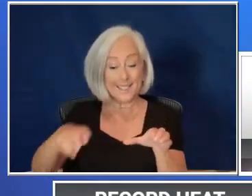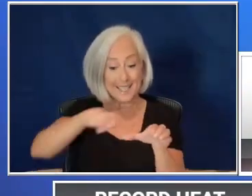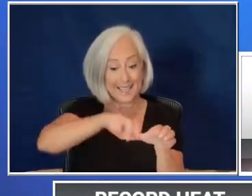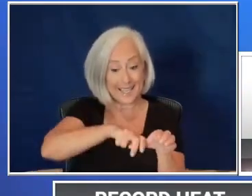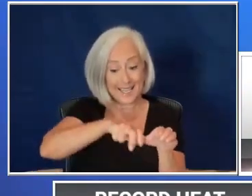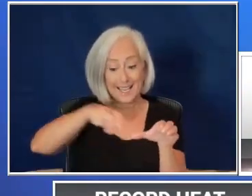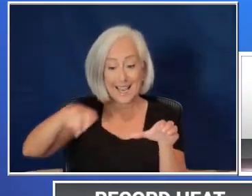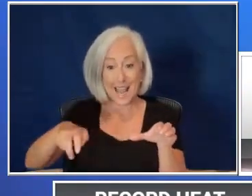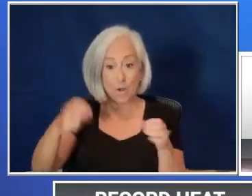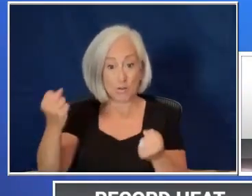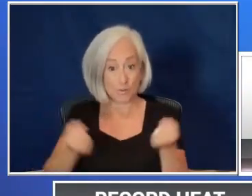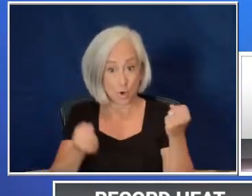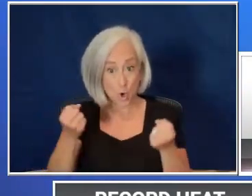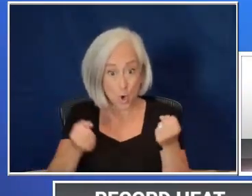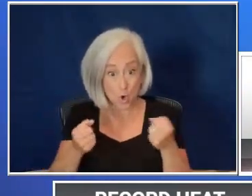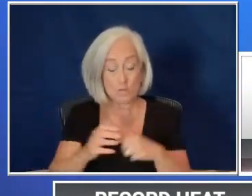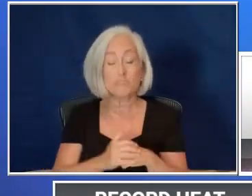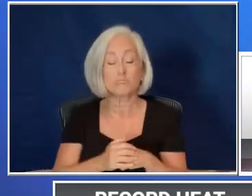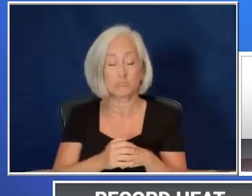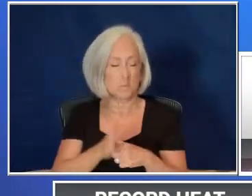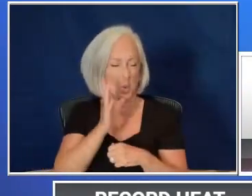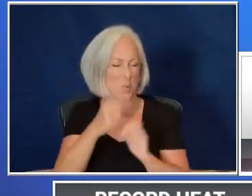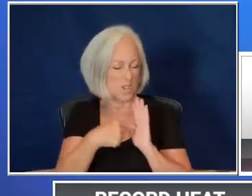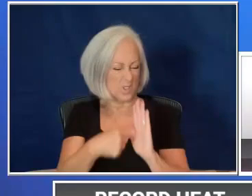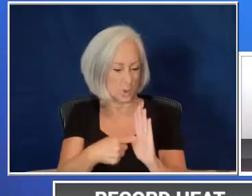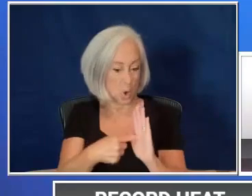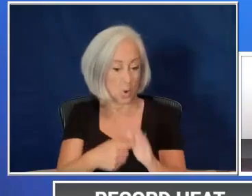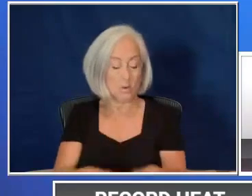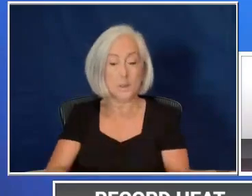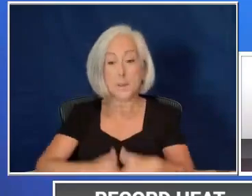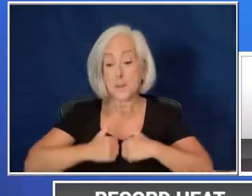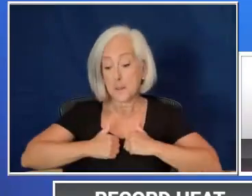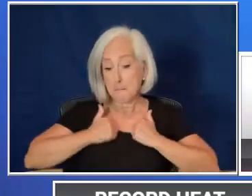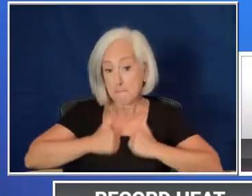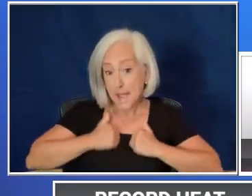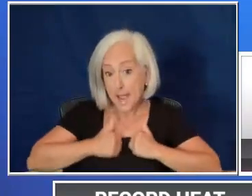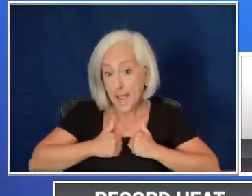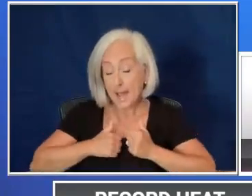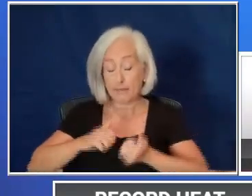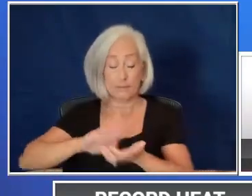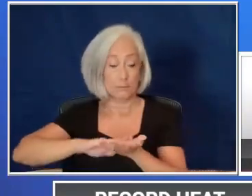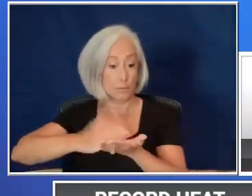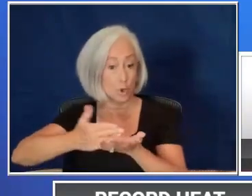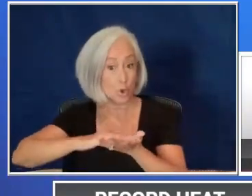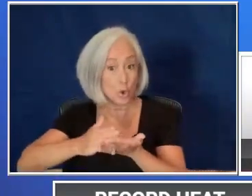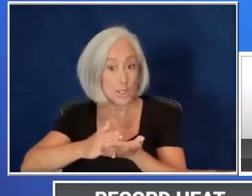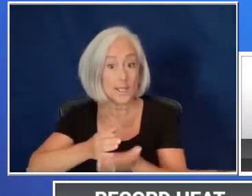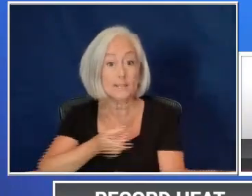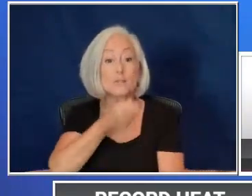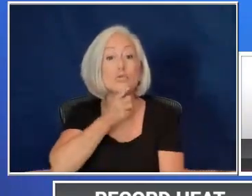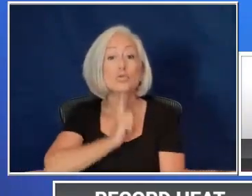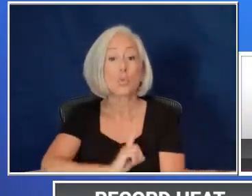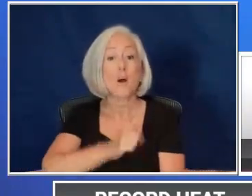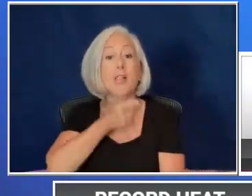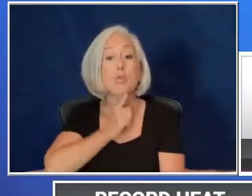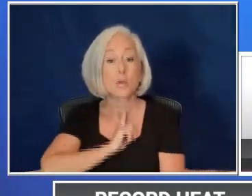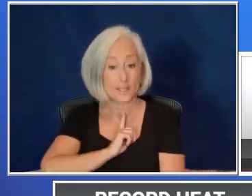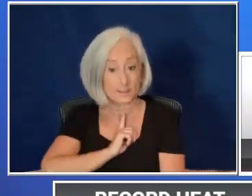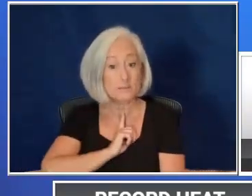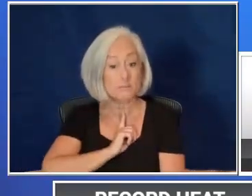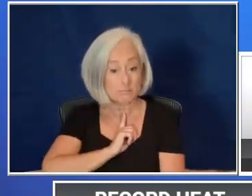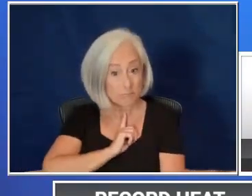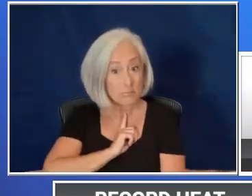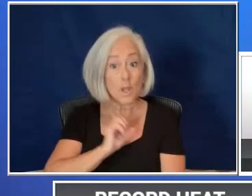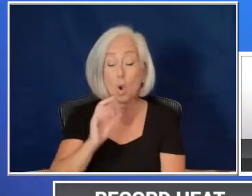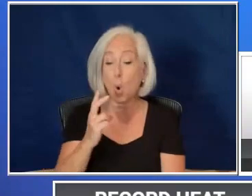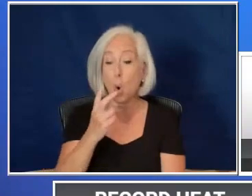see, being able to bathe and take care of themselves, cooking, even swallowing strategies, or